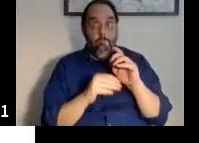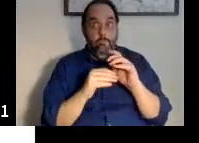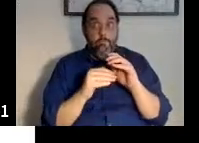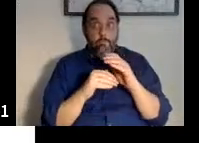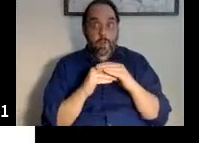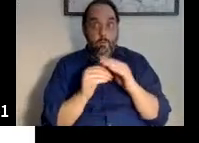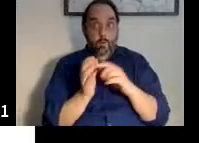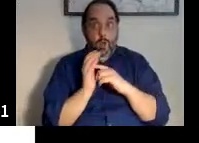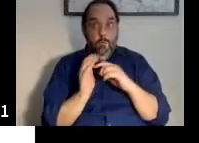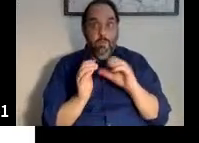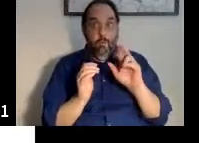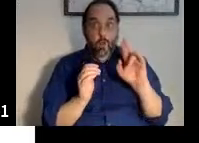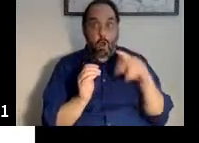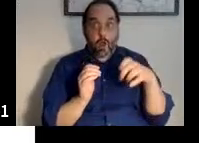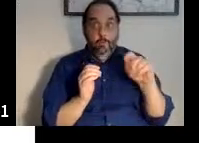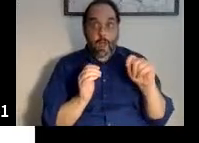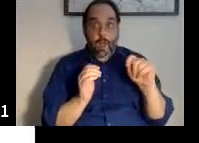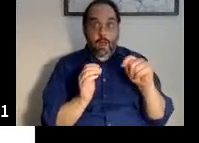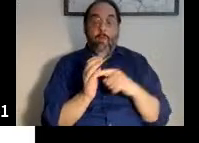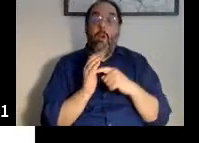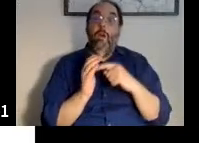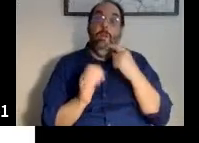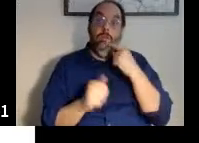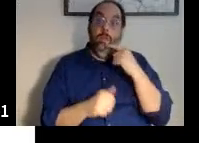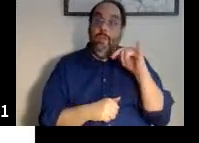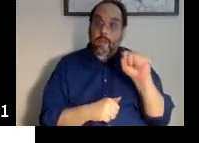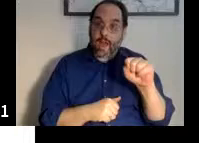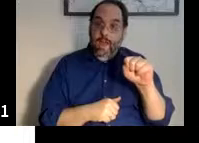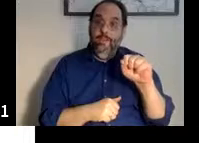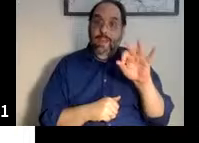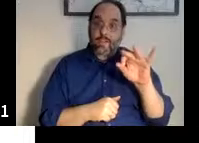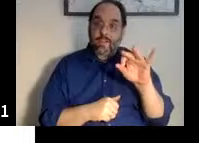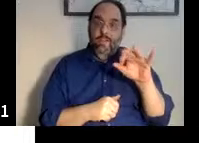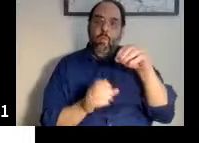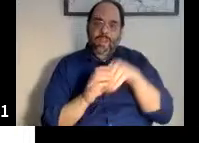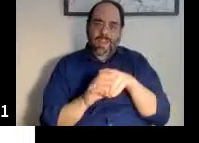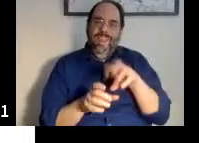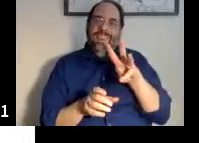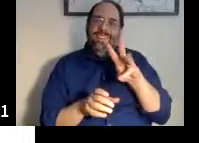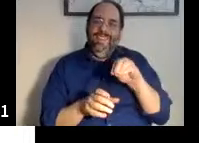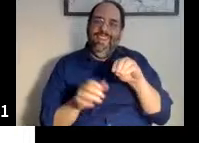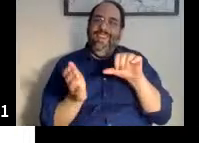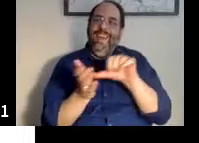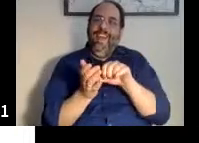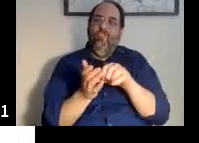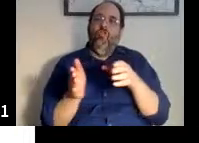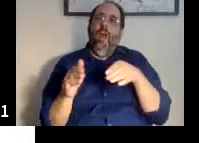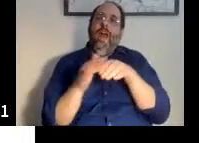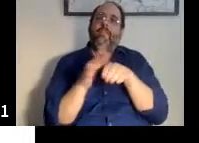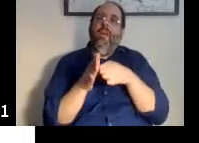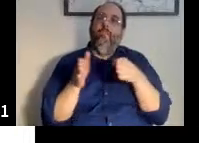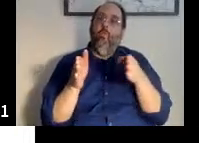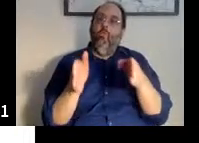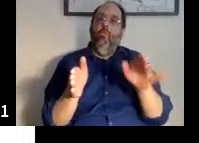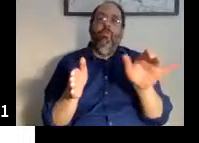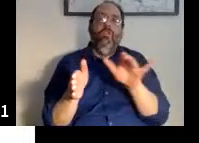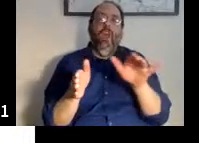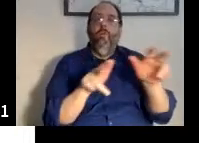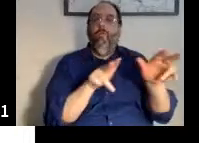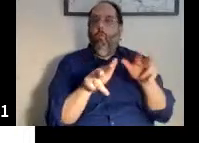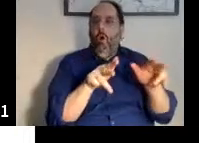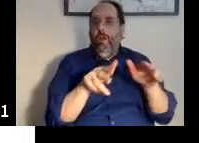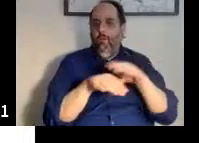carpet? The requirement would be yes, as long as it's in the 60-inch accessible route. It would be same as a walking